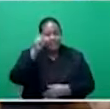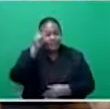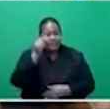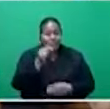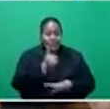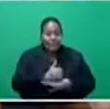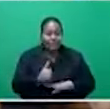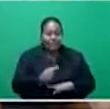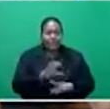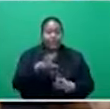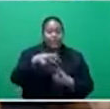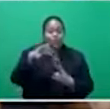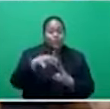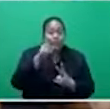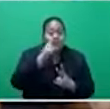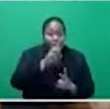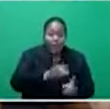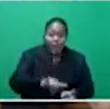overseas.